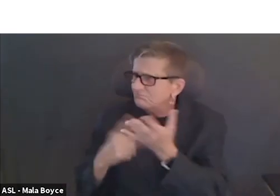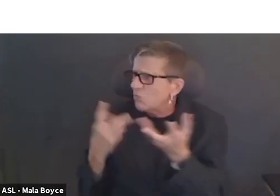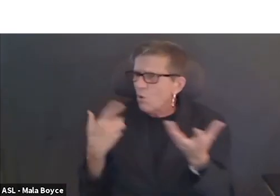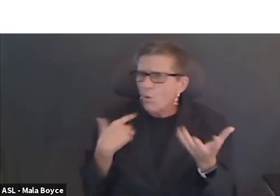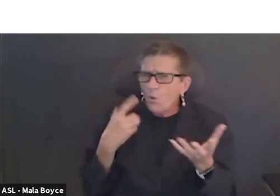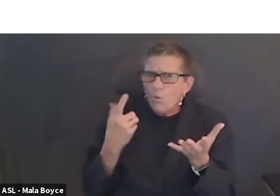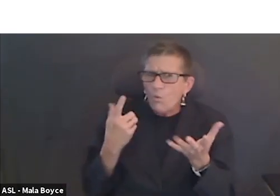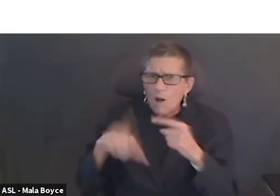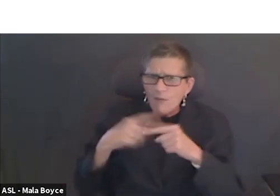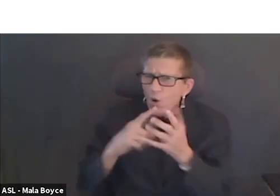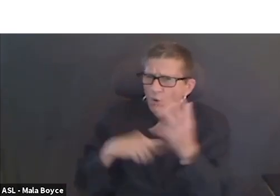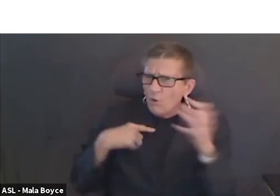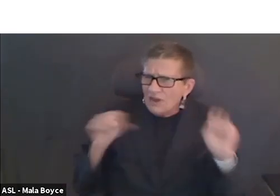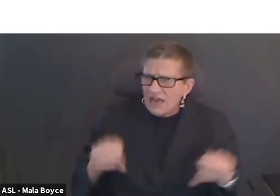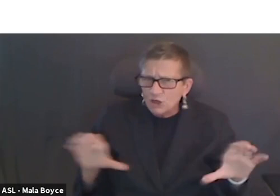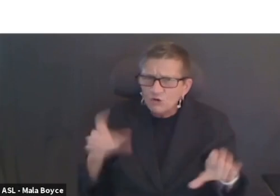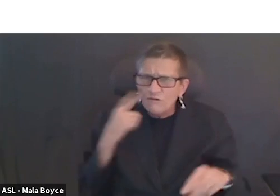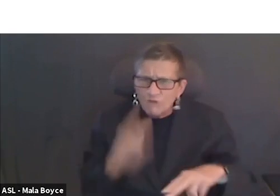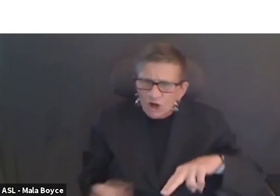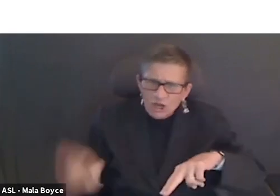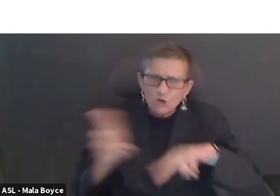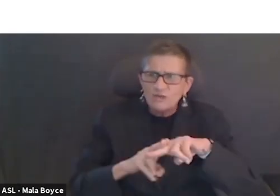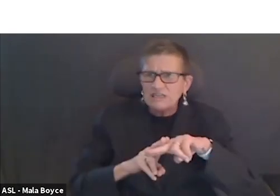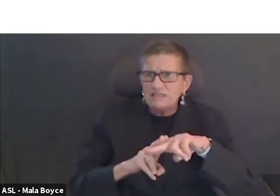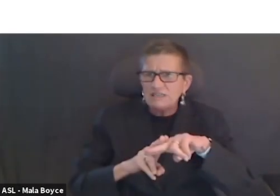and inclusion wherever possible?